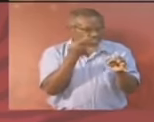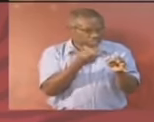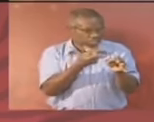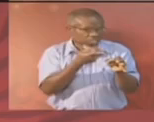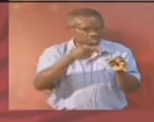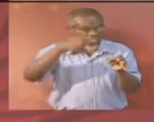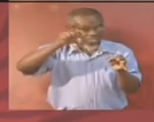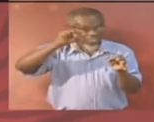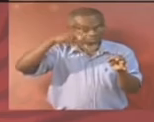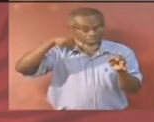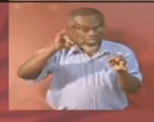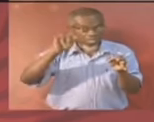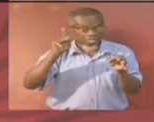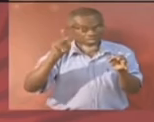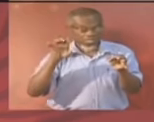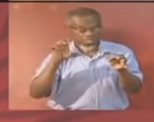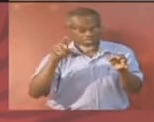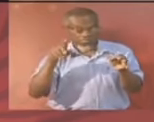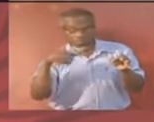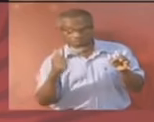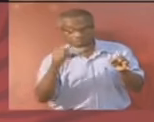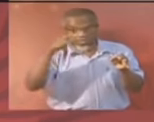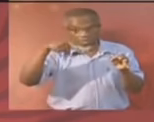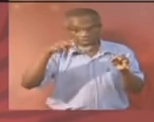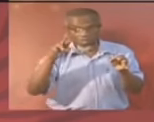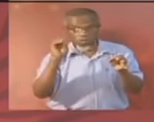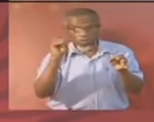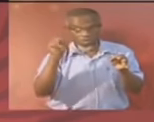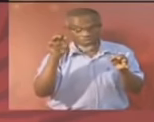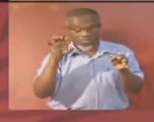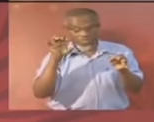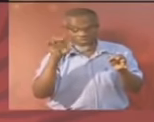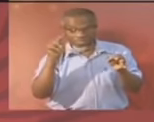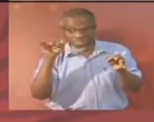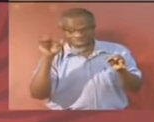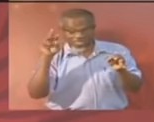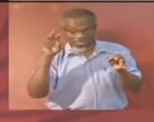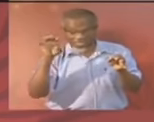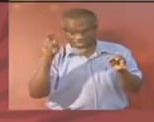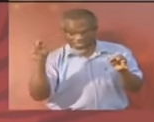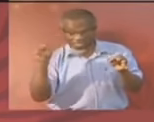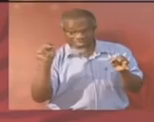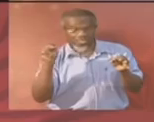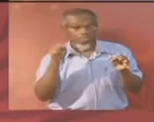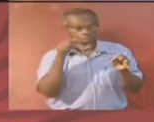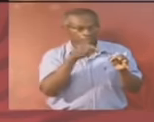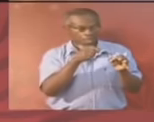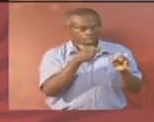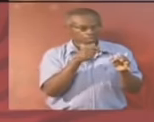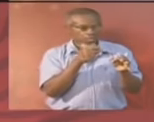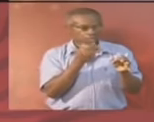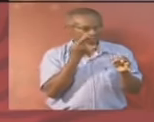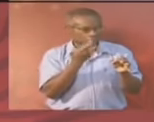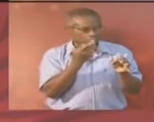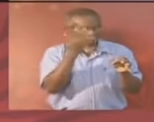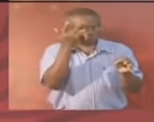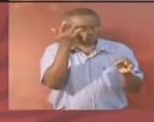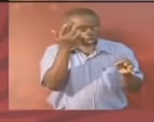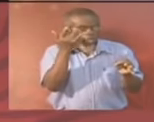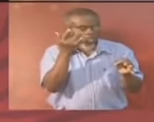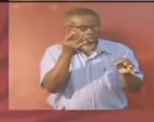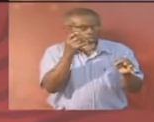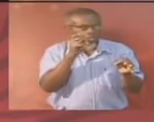is a major target for the protective immune response and also the protein around which the various COVID-19 vaccines were